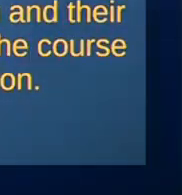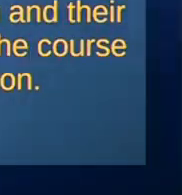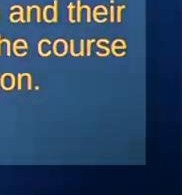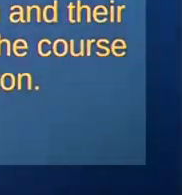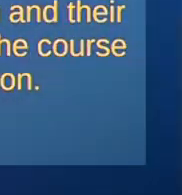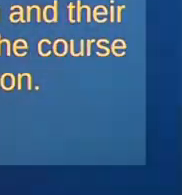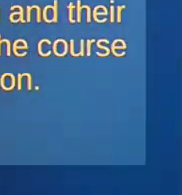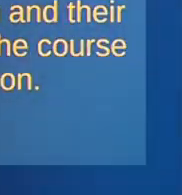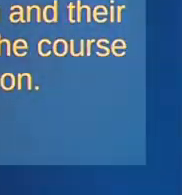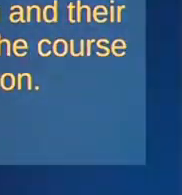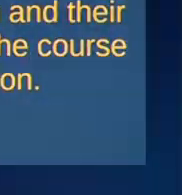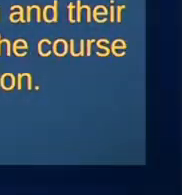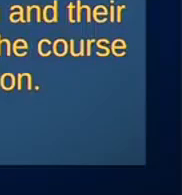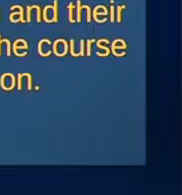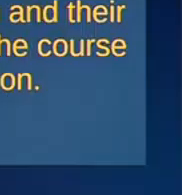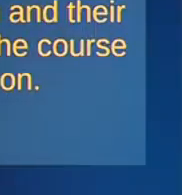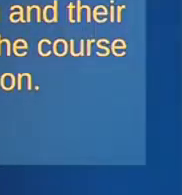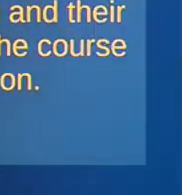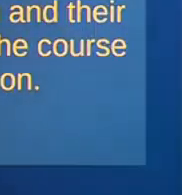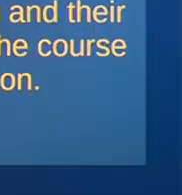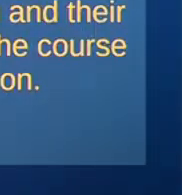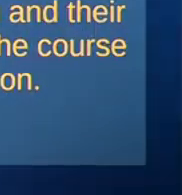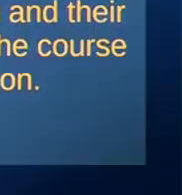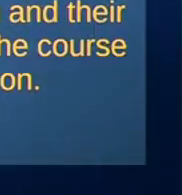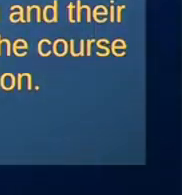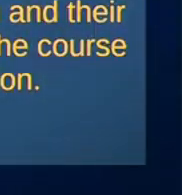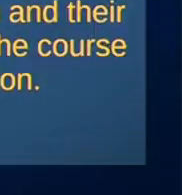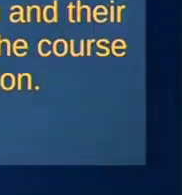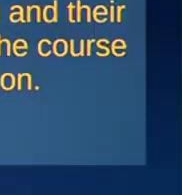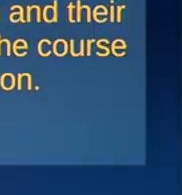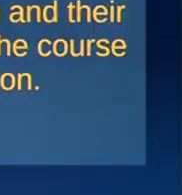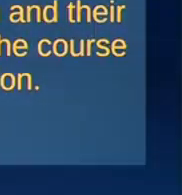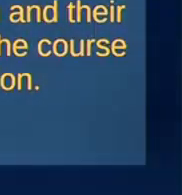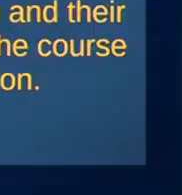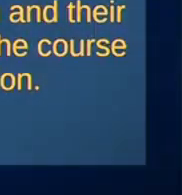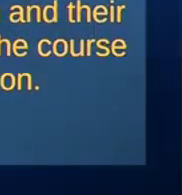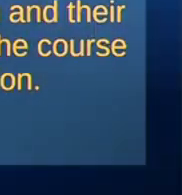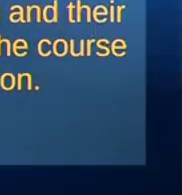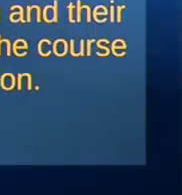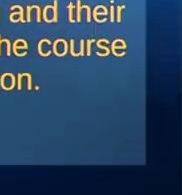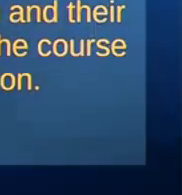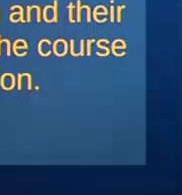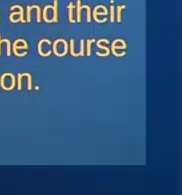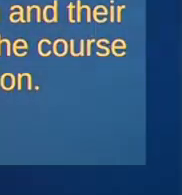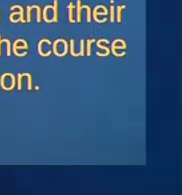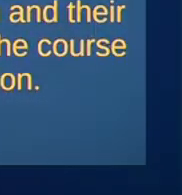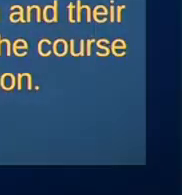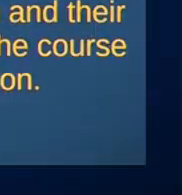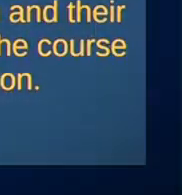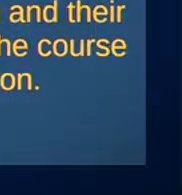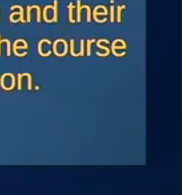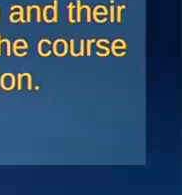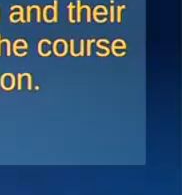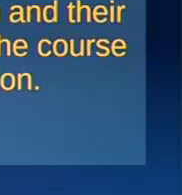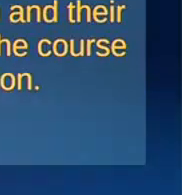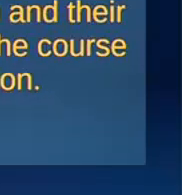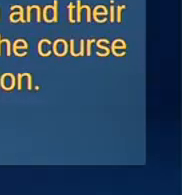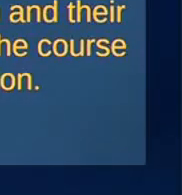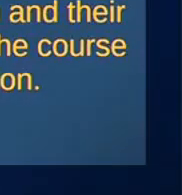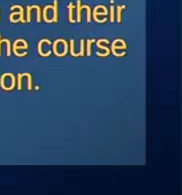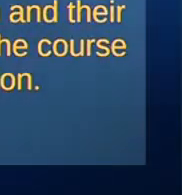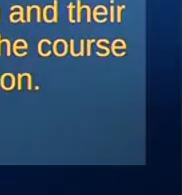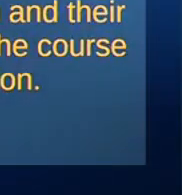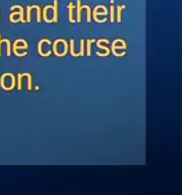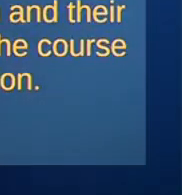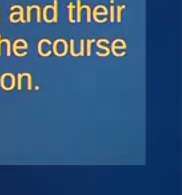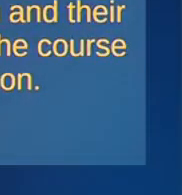future. The people will determine the future. The kind of citizens we have. We are not by any